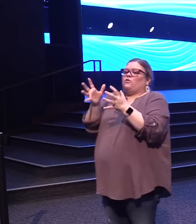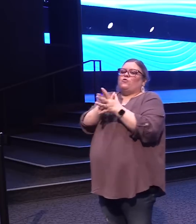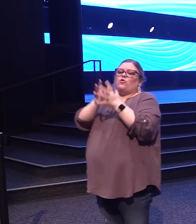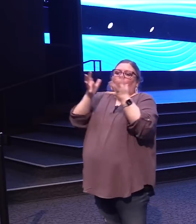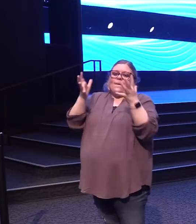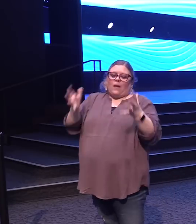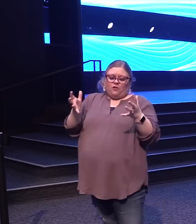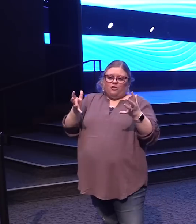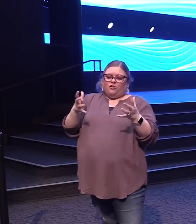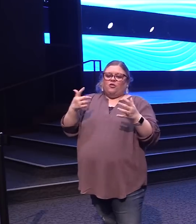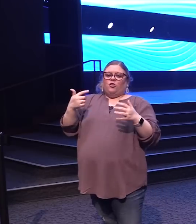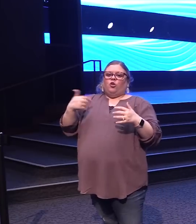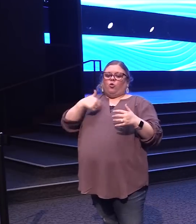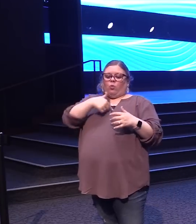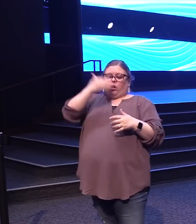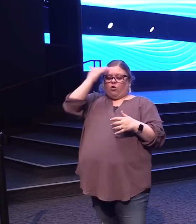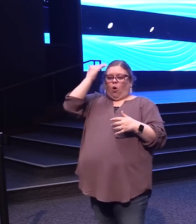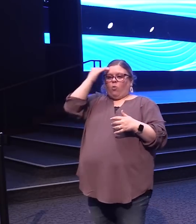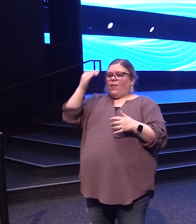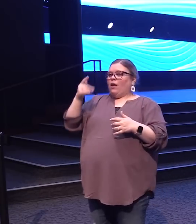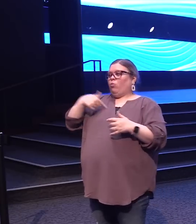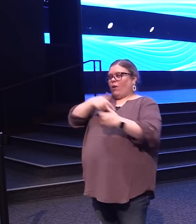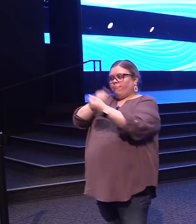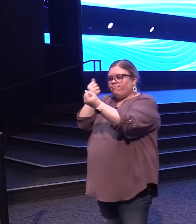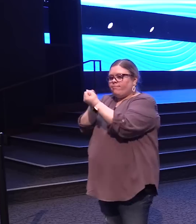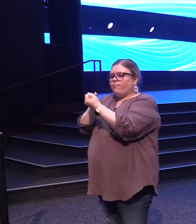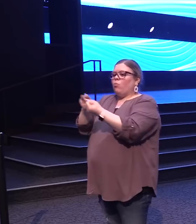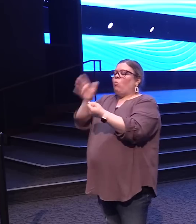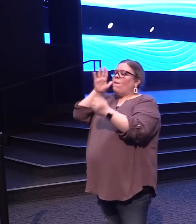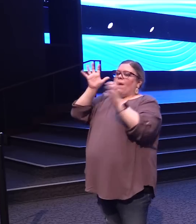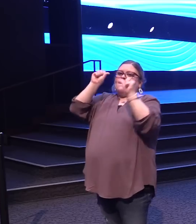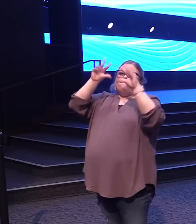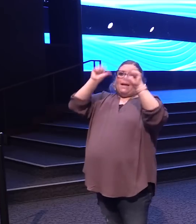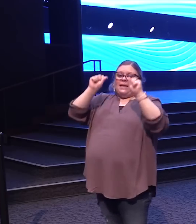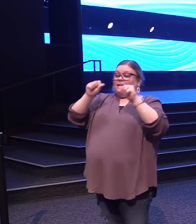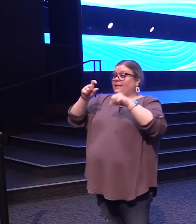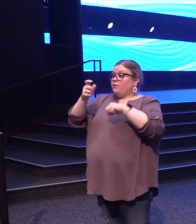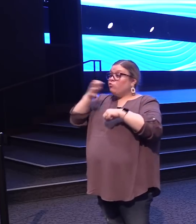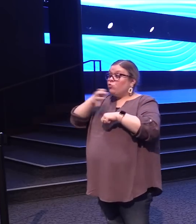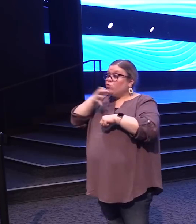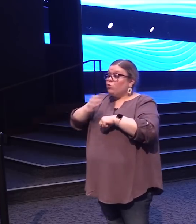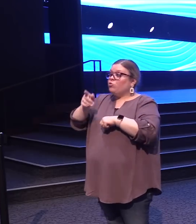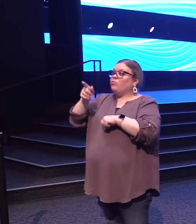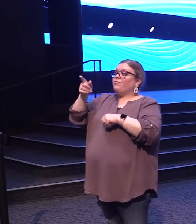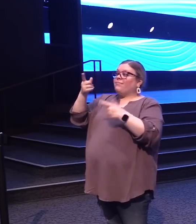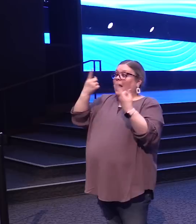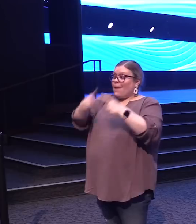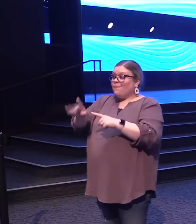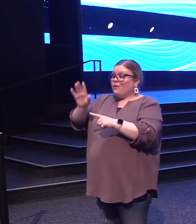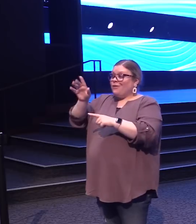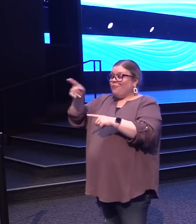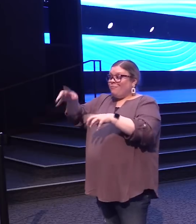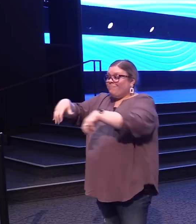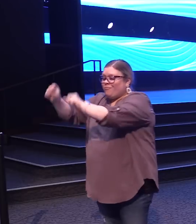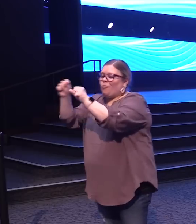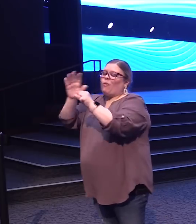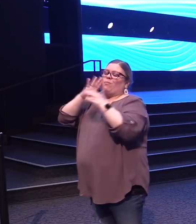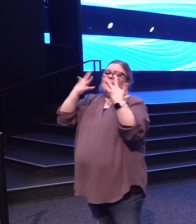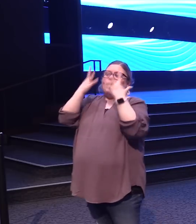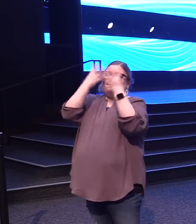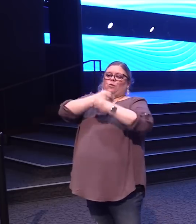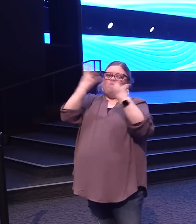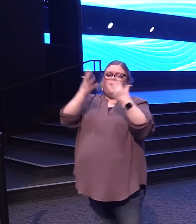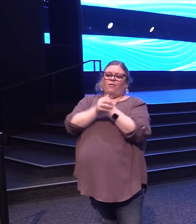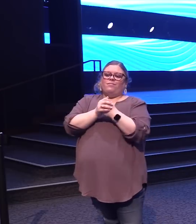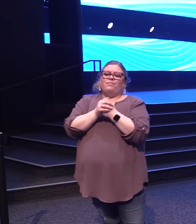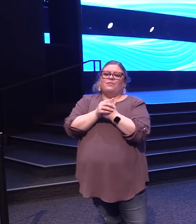we just know we have your back, and it's going to be amazing, the time that is coming your way. So wonderful and beautiful to